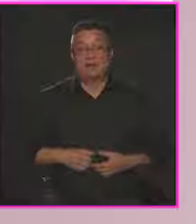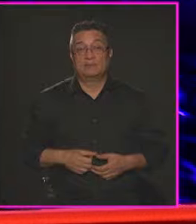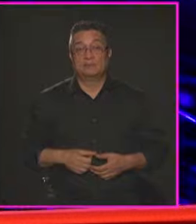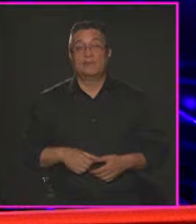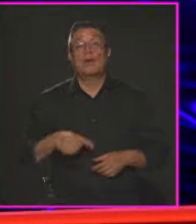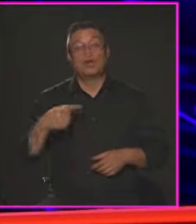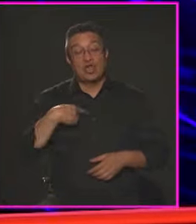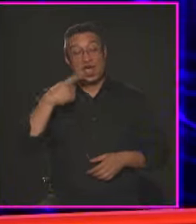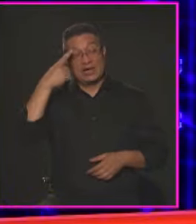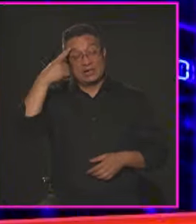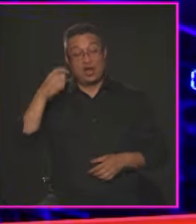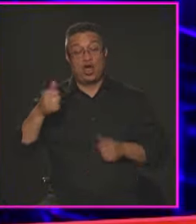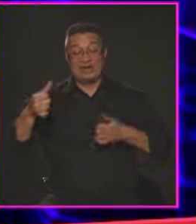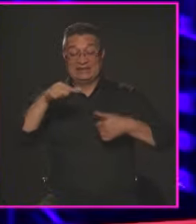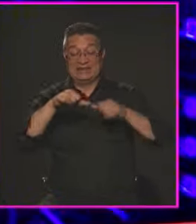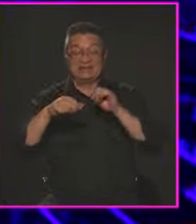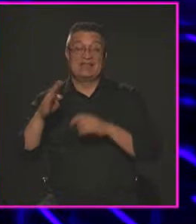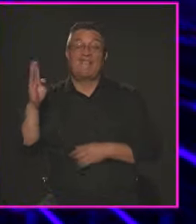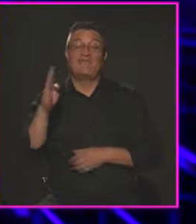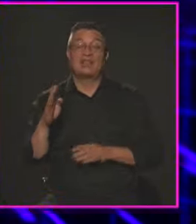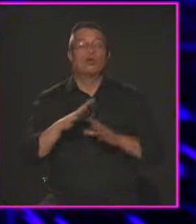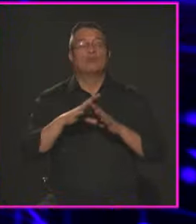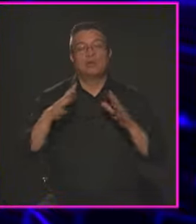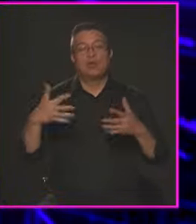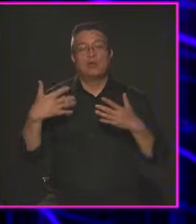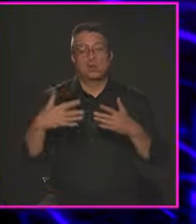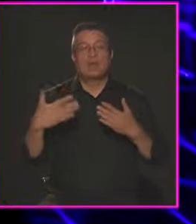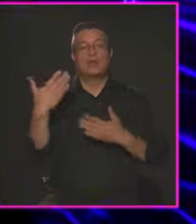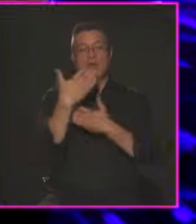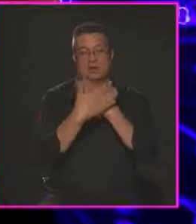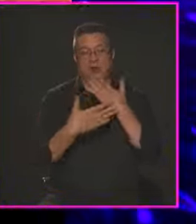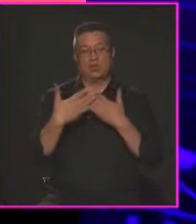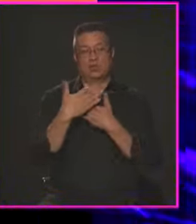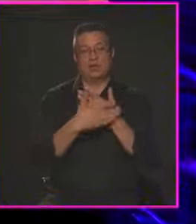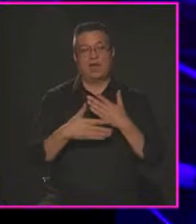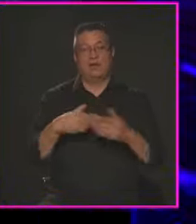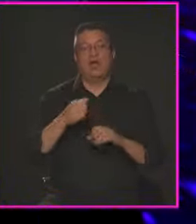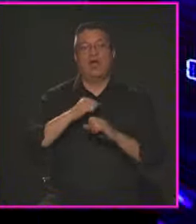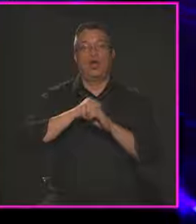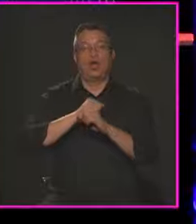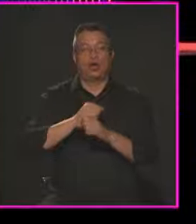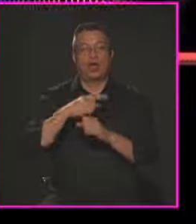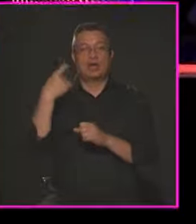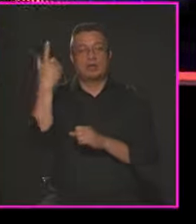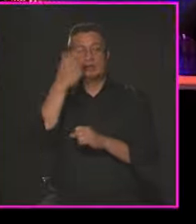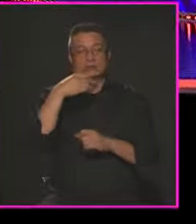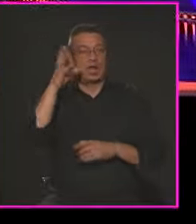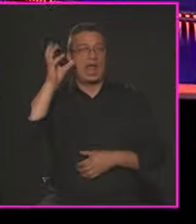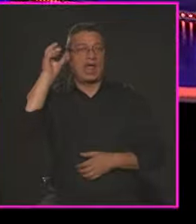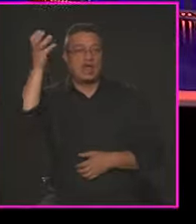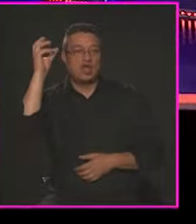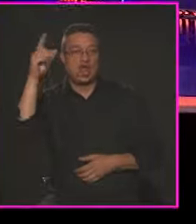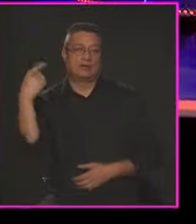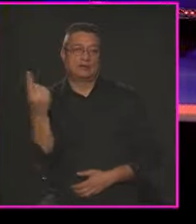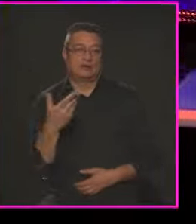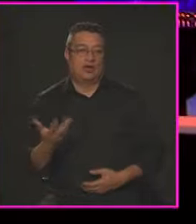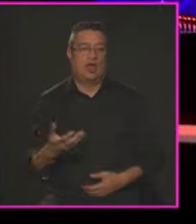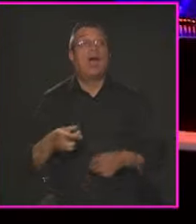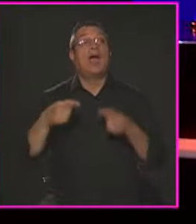to protect us against the surge of obscurantism. So I will conclude with that. And if you want to